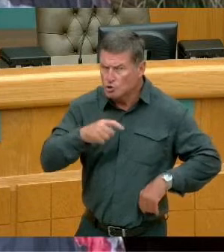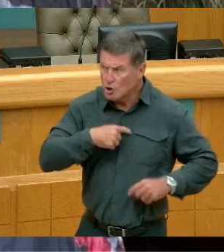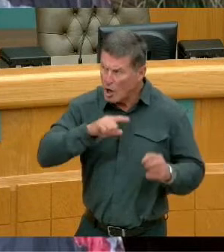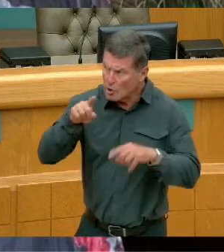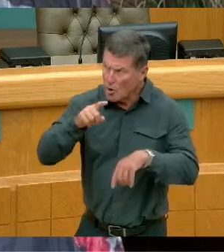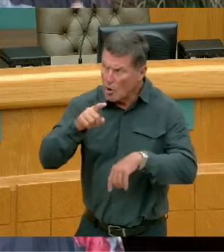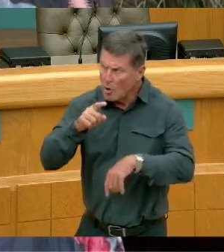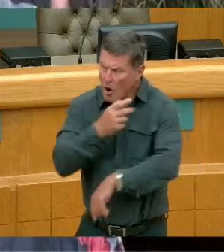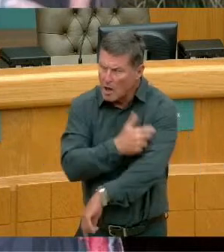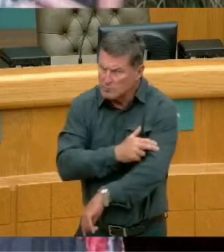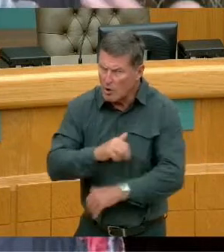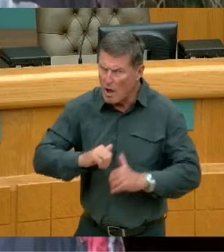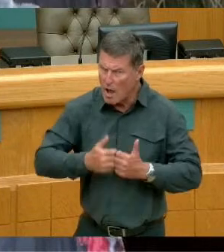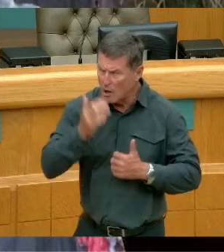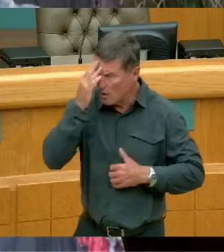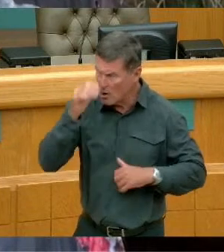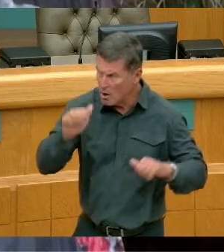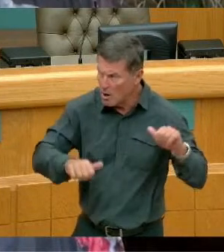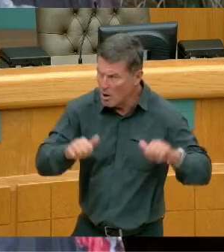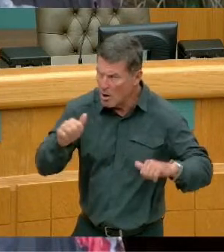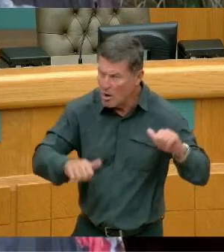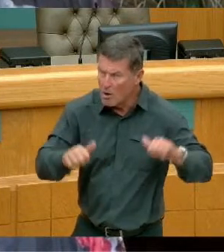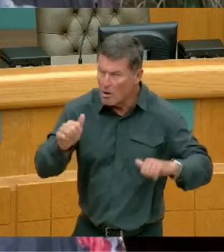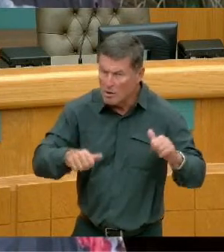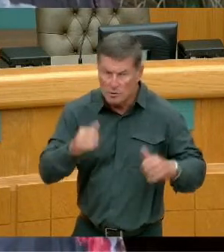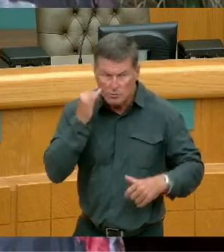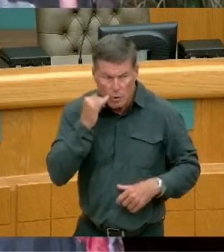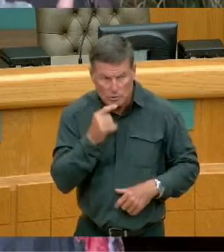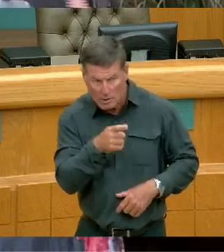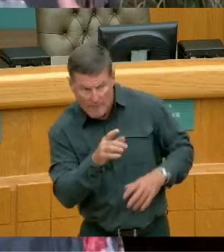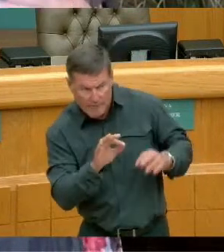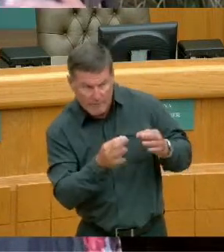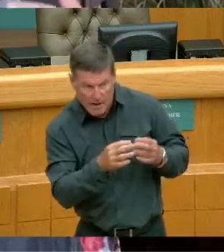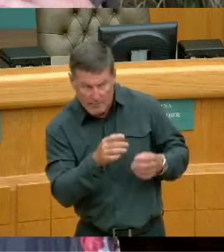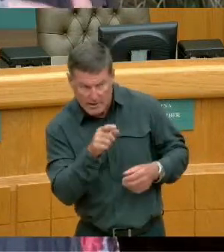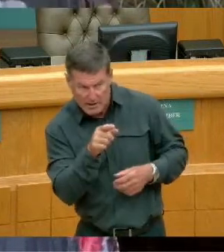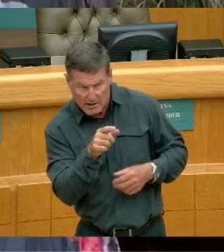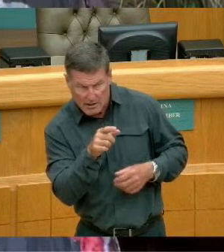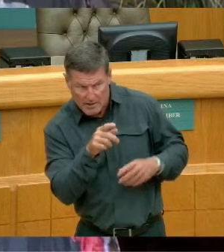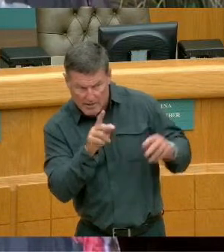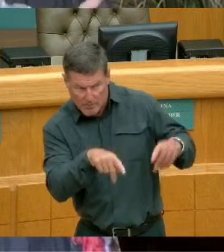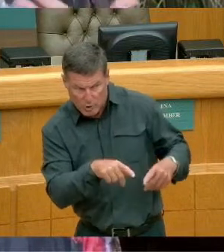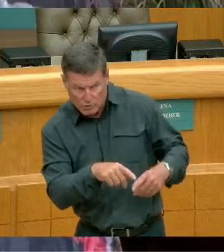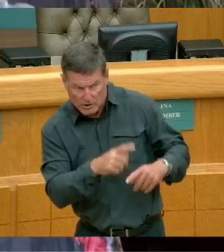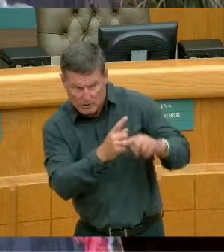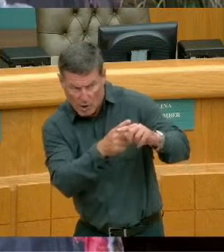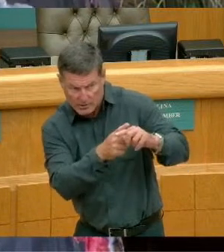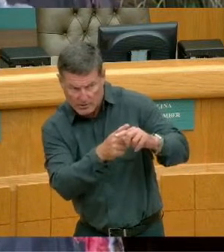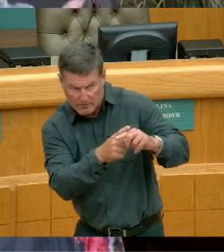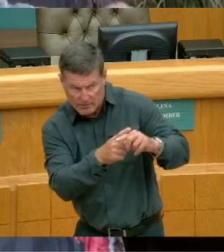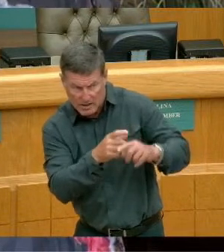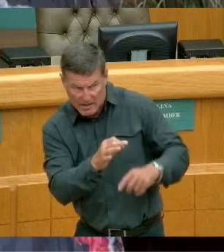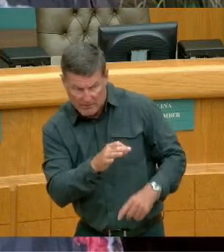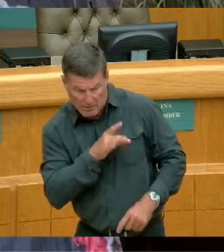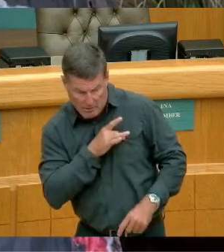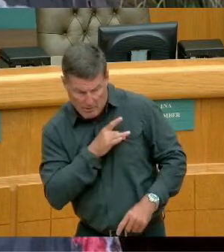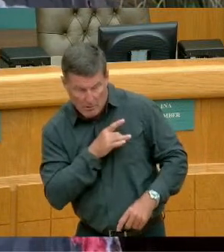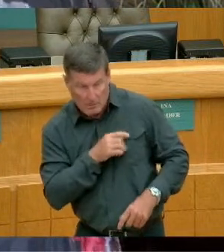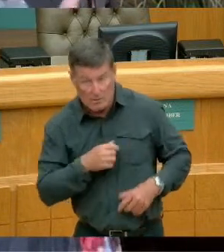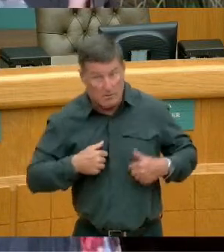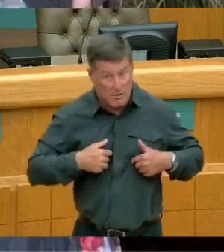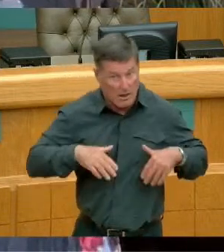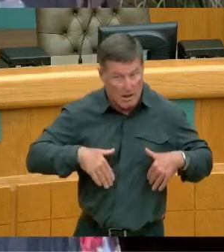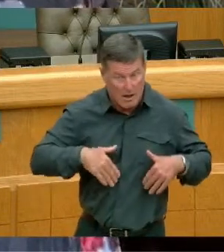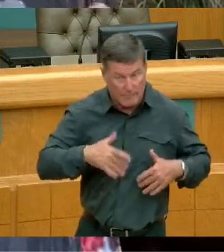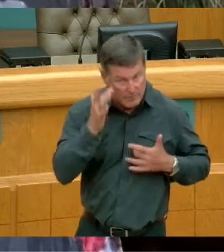family member that was positive. We're all asking the same questions. You know, when is it time? Like if I get sick, I've been fortunate, I haven't gotten